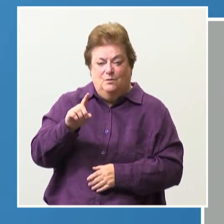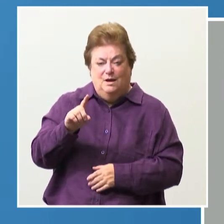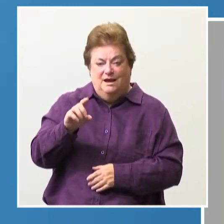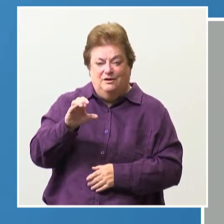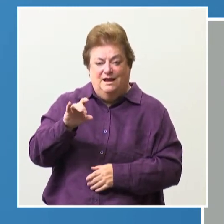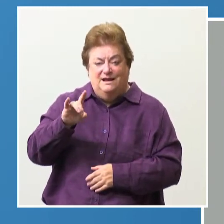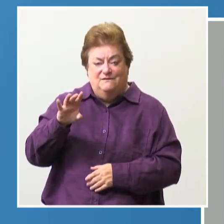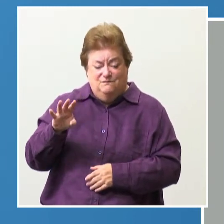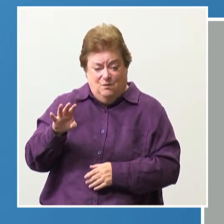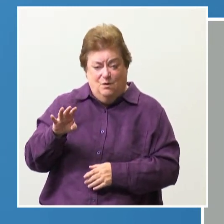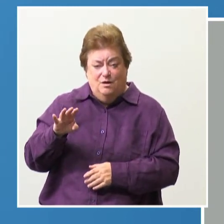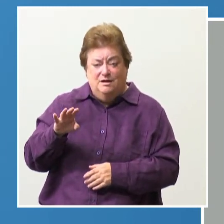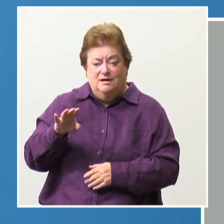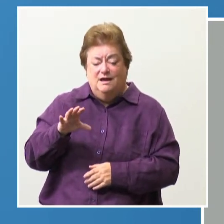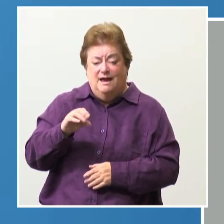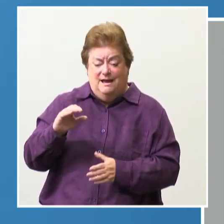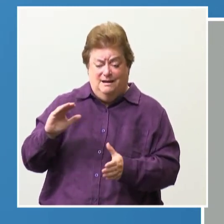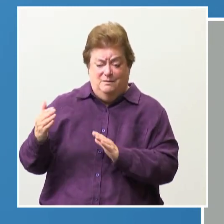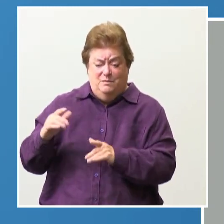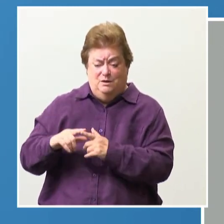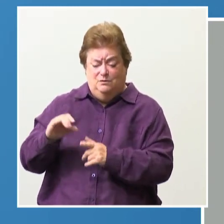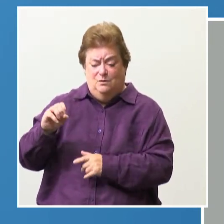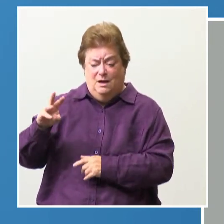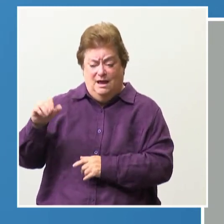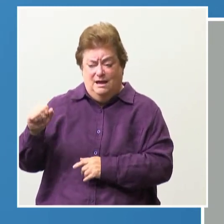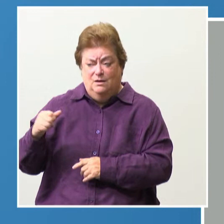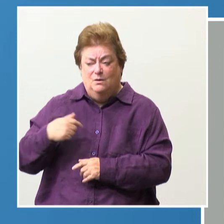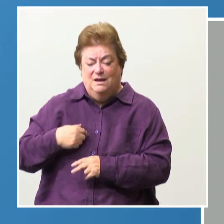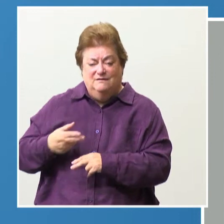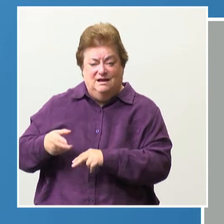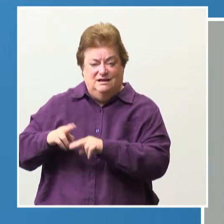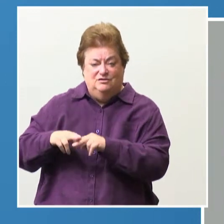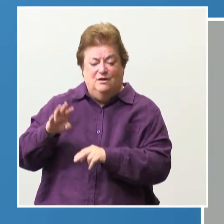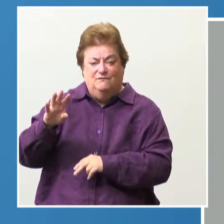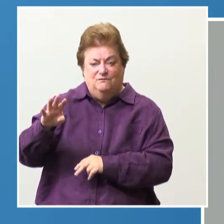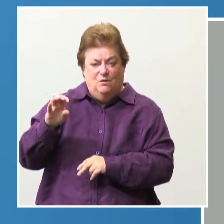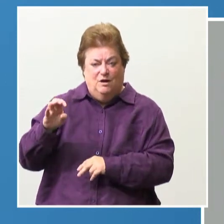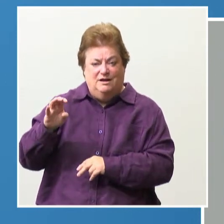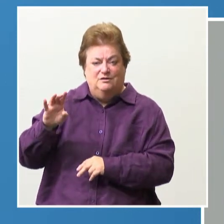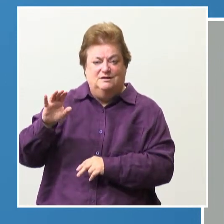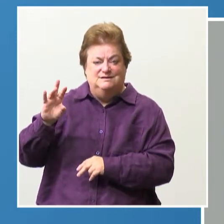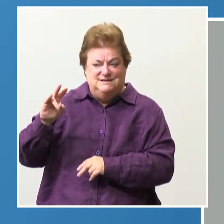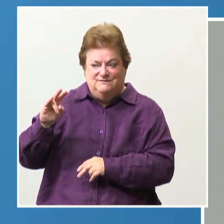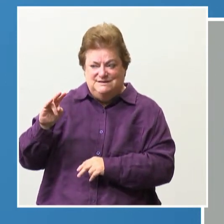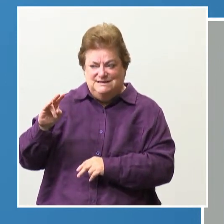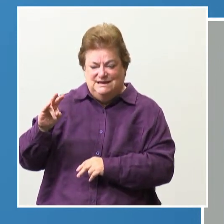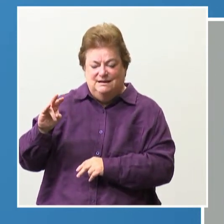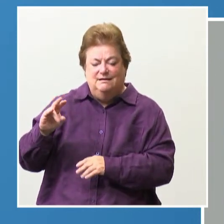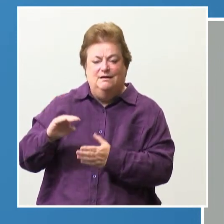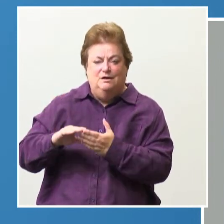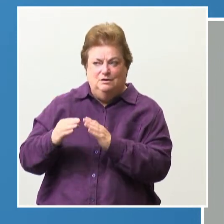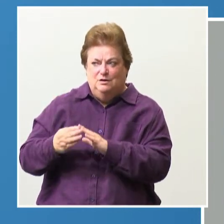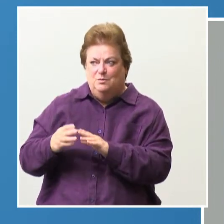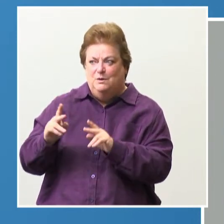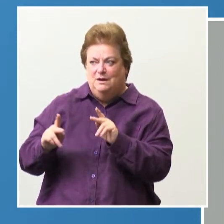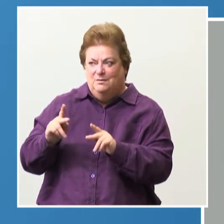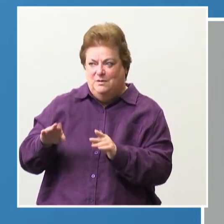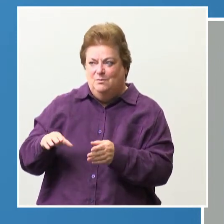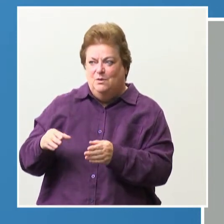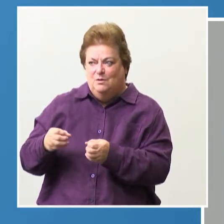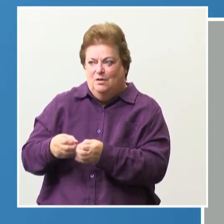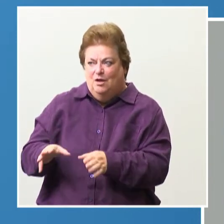members. And compared to Iowa, we would have had an additional 417 community members